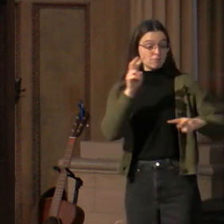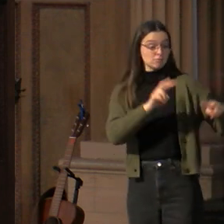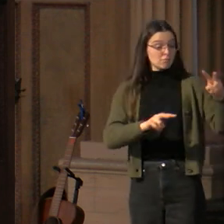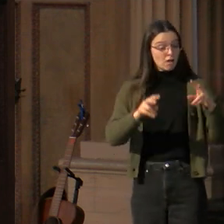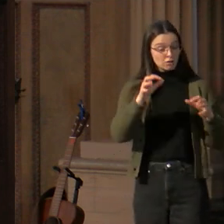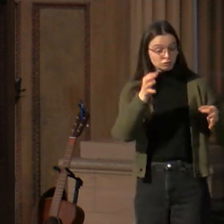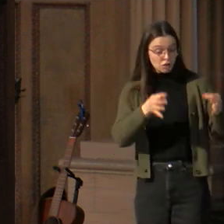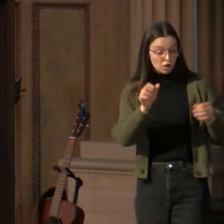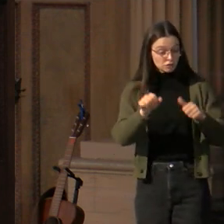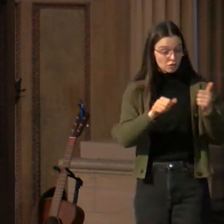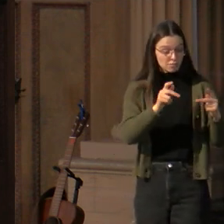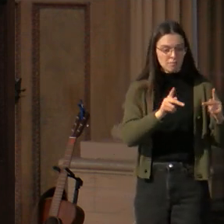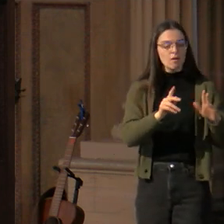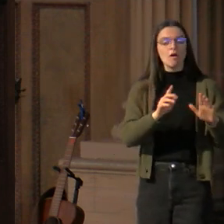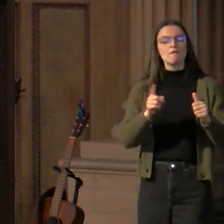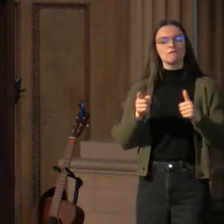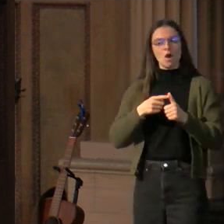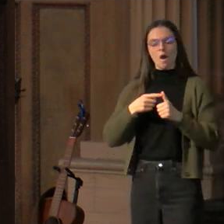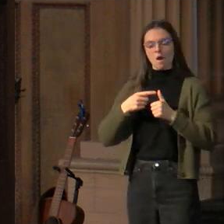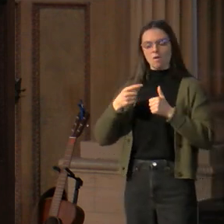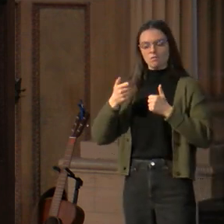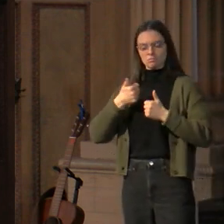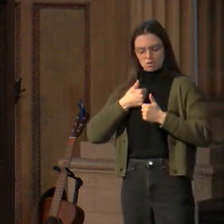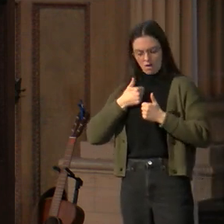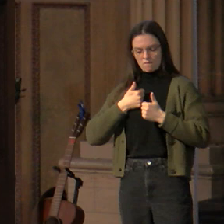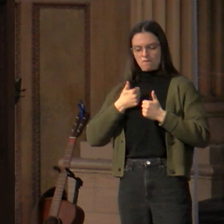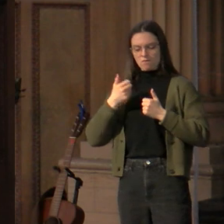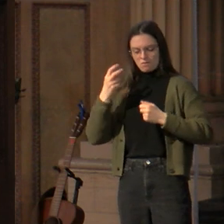without judging ourselves by the same standard.